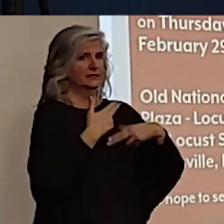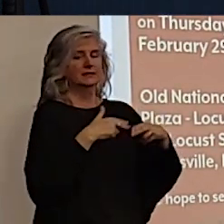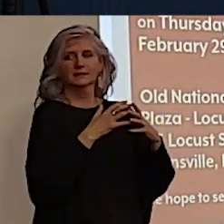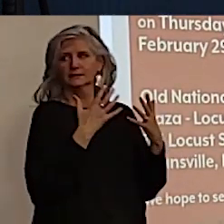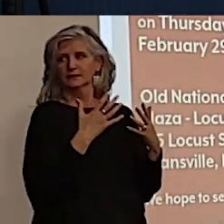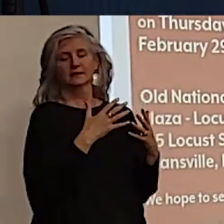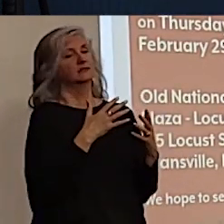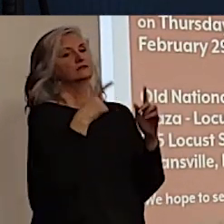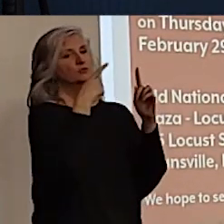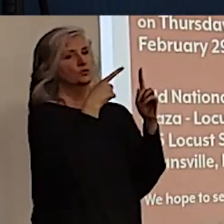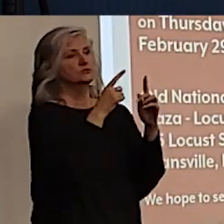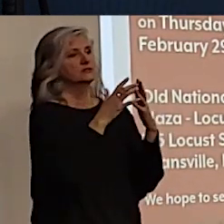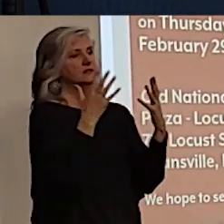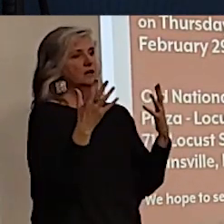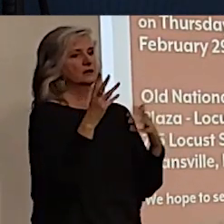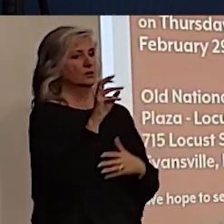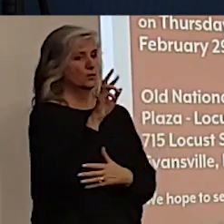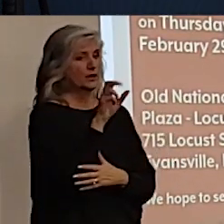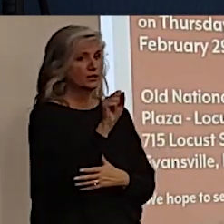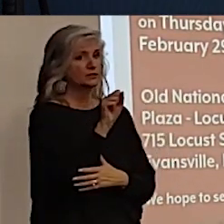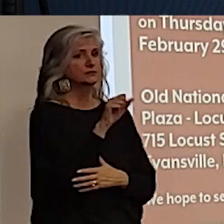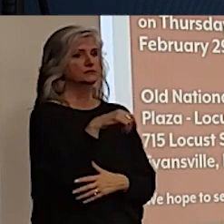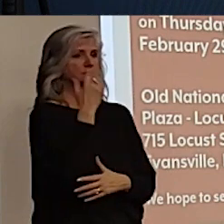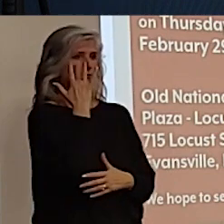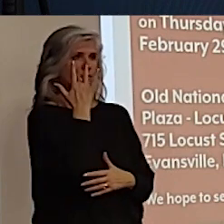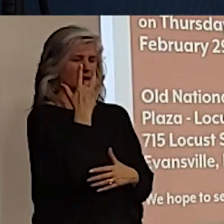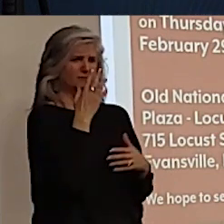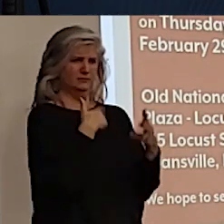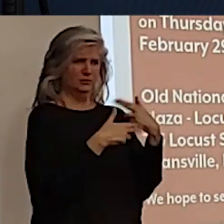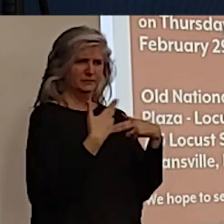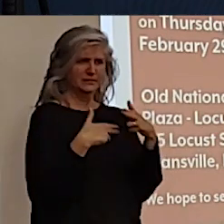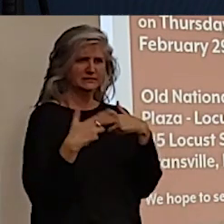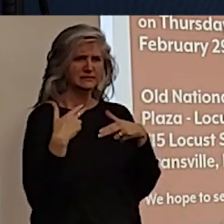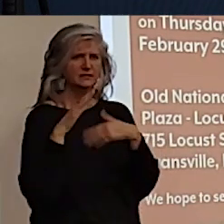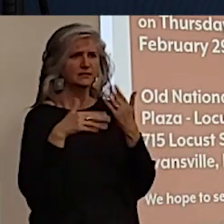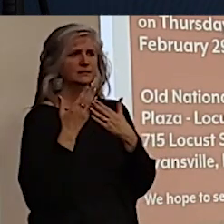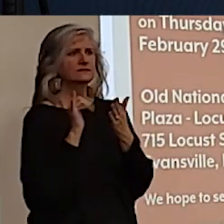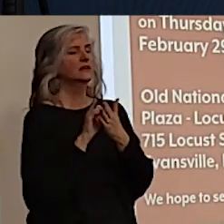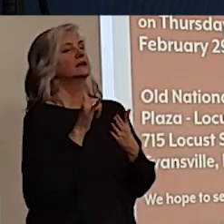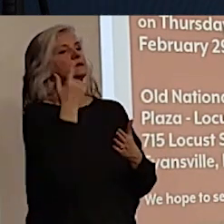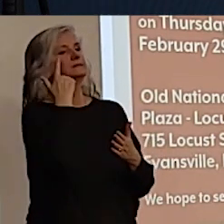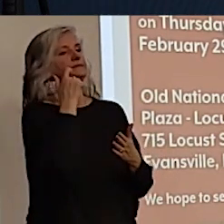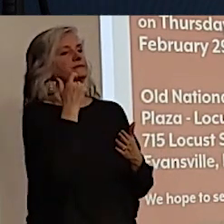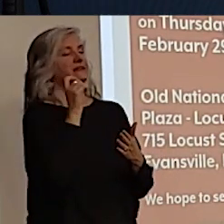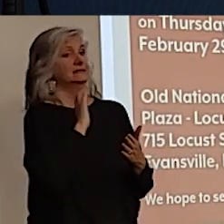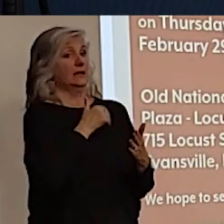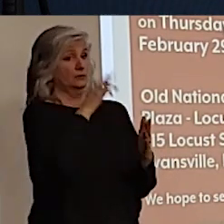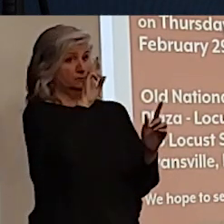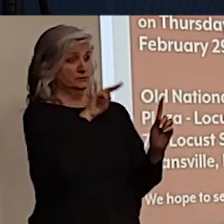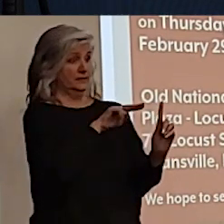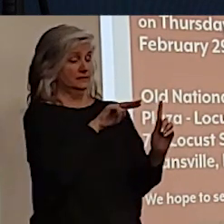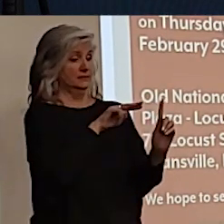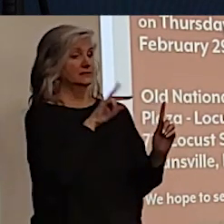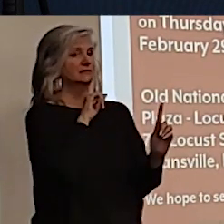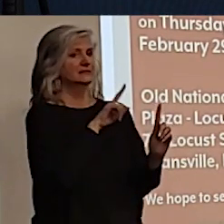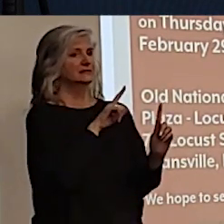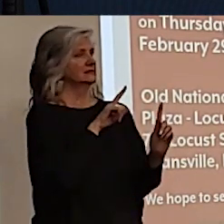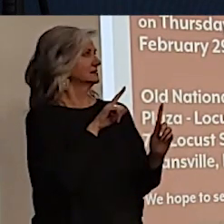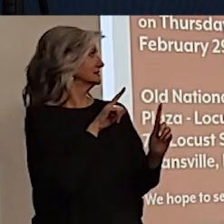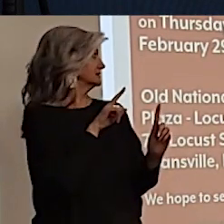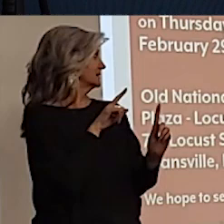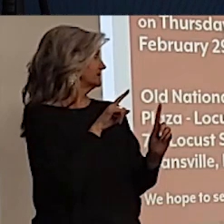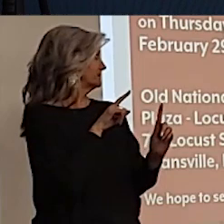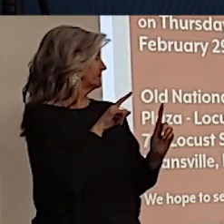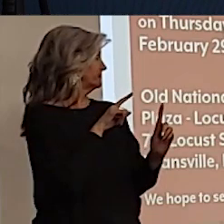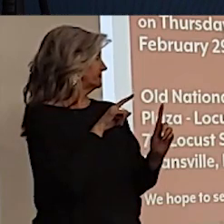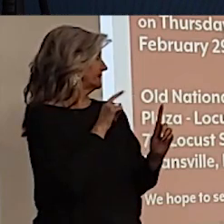poles and a lot of wires. And why were they doing that? Well, our perspective is that TSIG law.